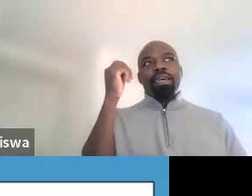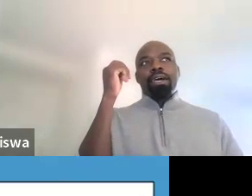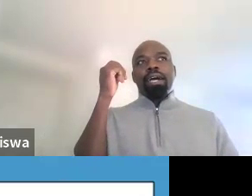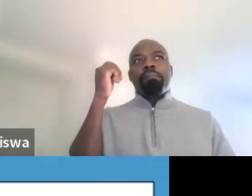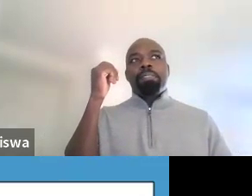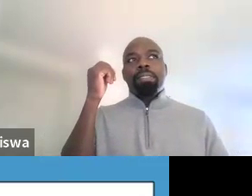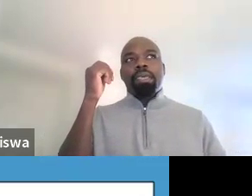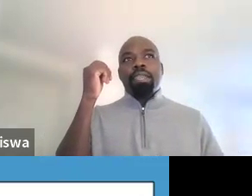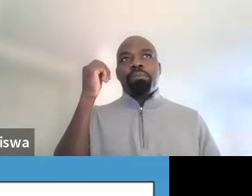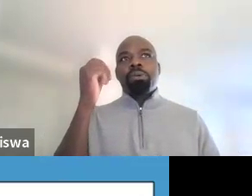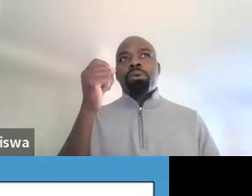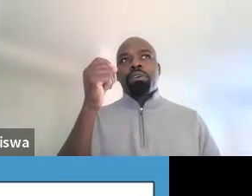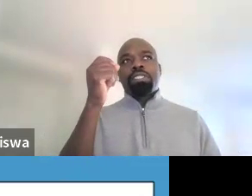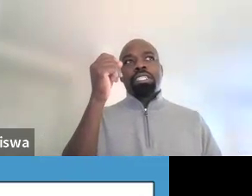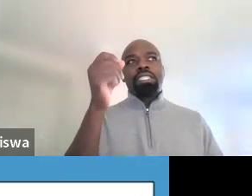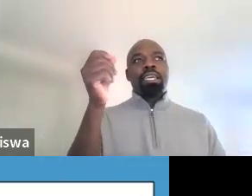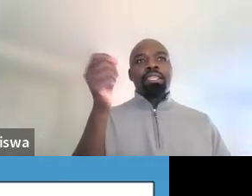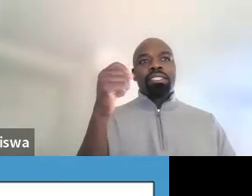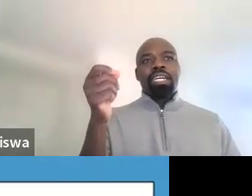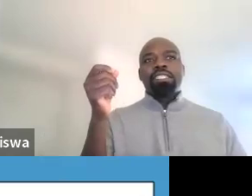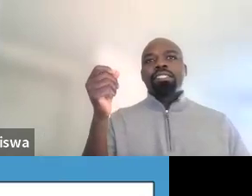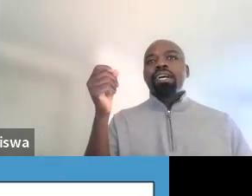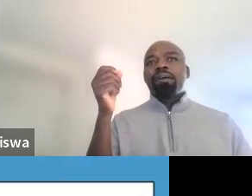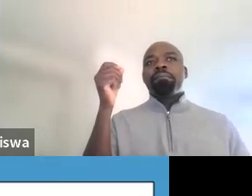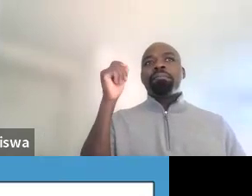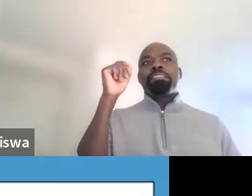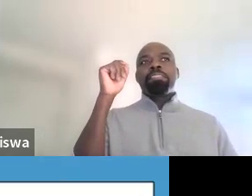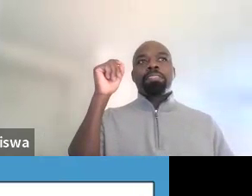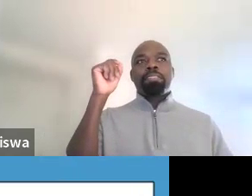can. And we will obviously share these slides